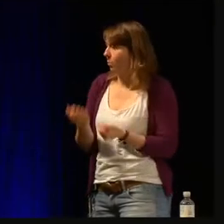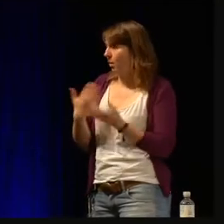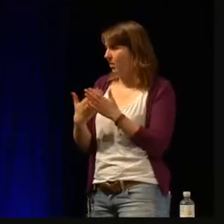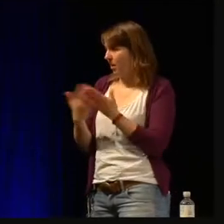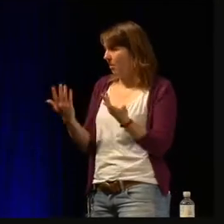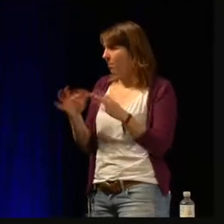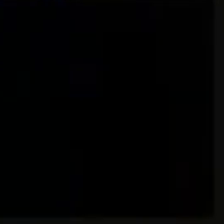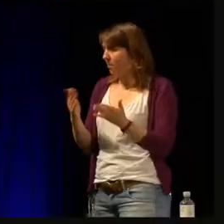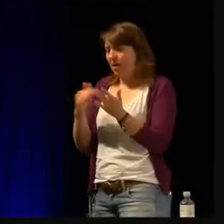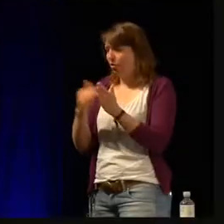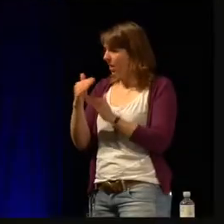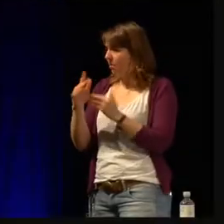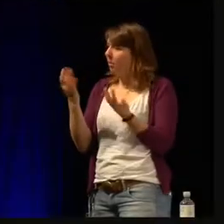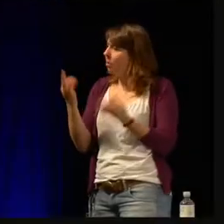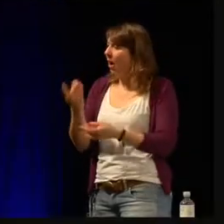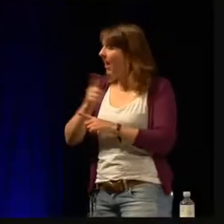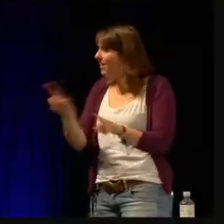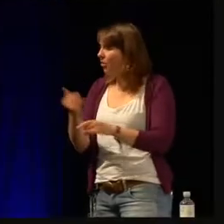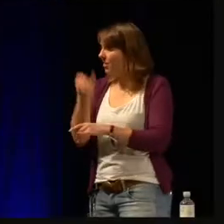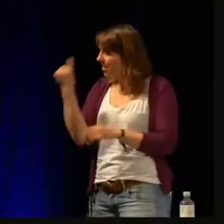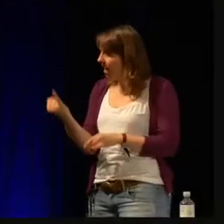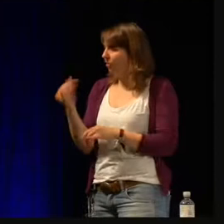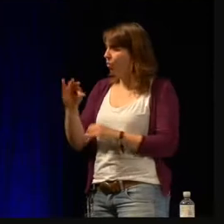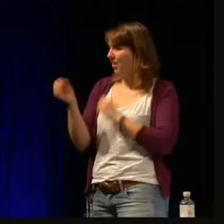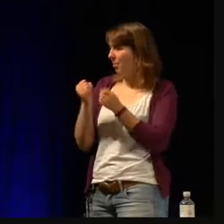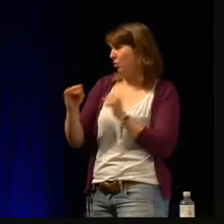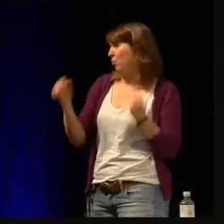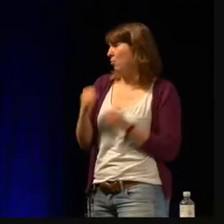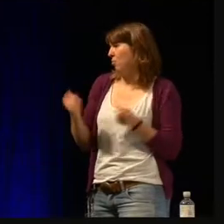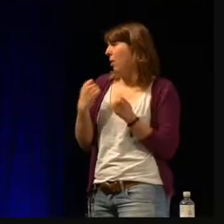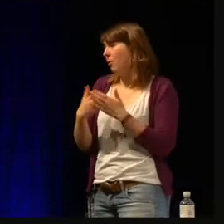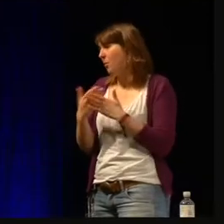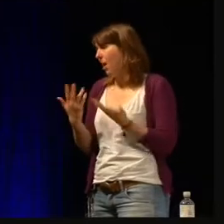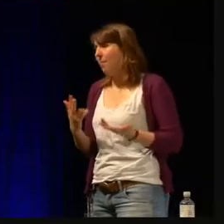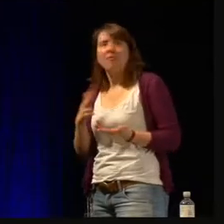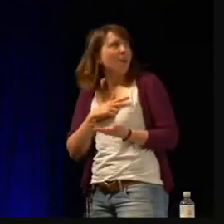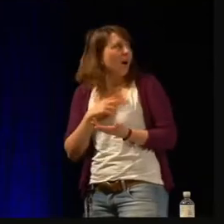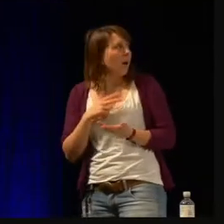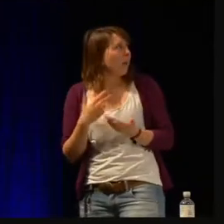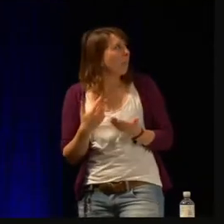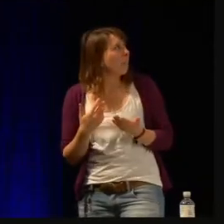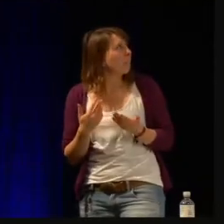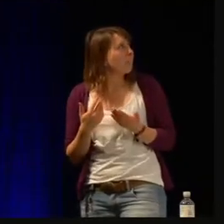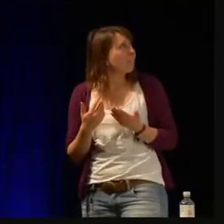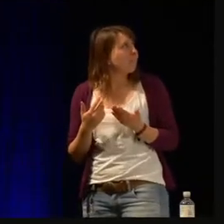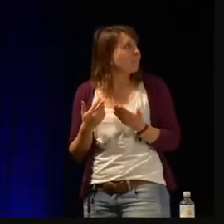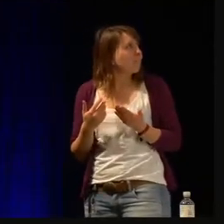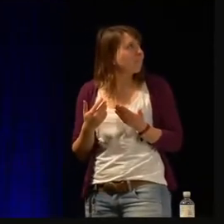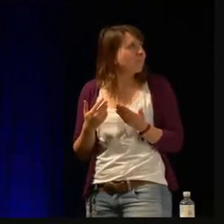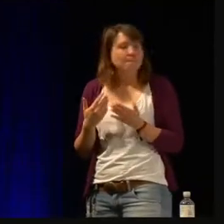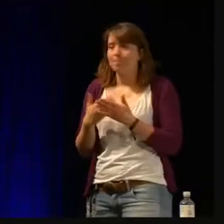have your systems being trained in models. So that's not reality,